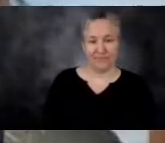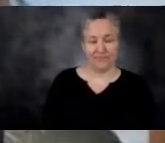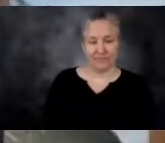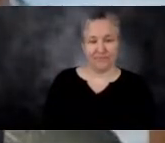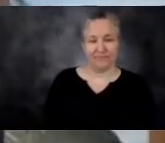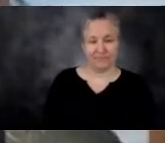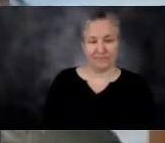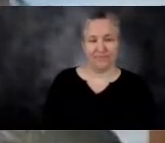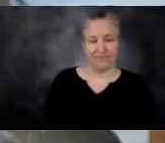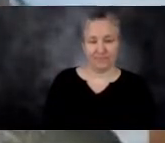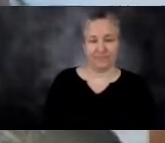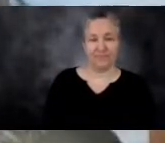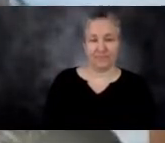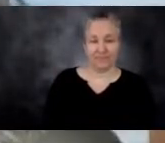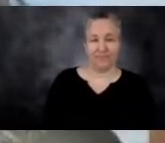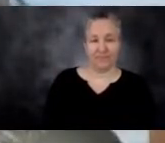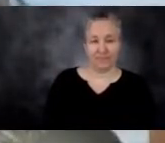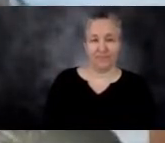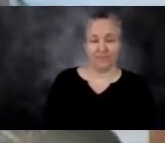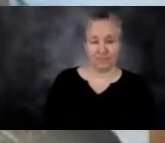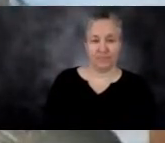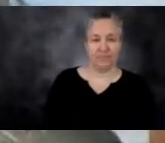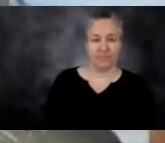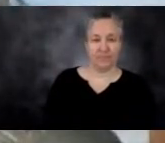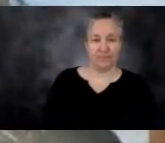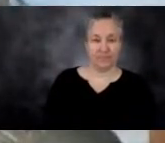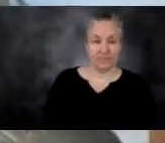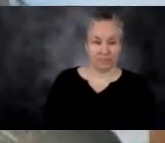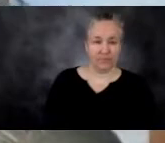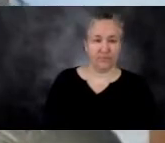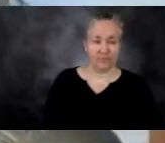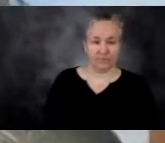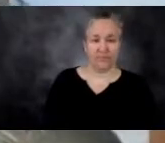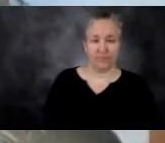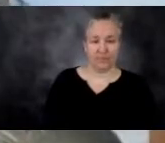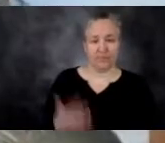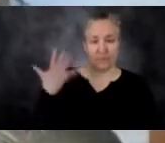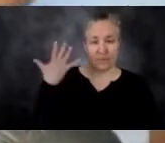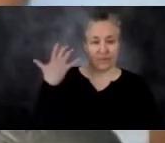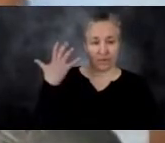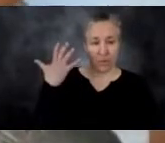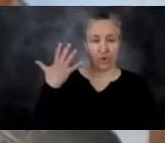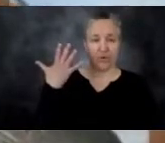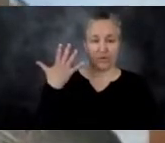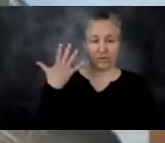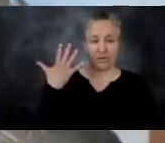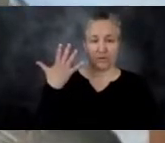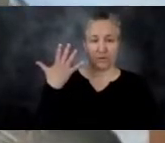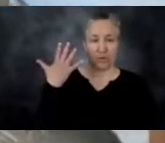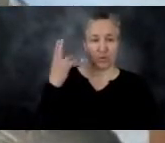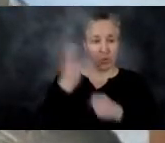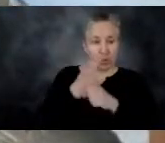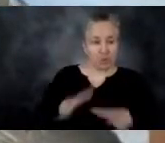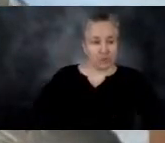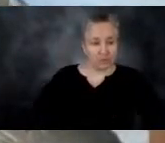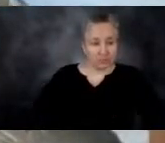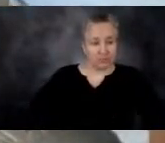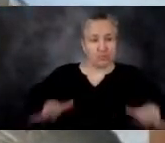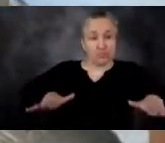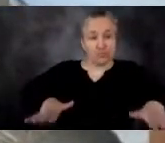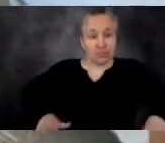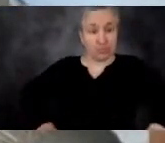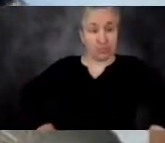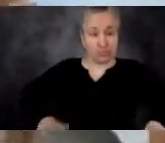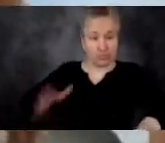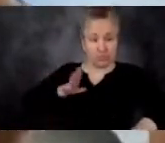down and up and back down. Five more, here we go. Use those hands on your thighs if you need